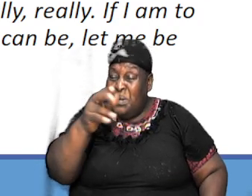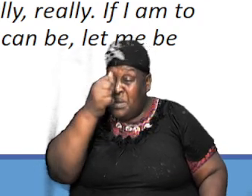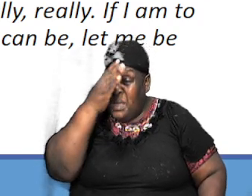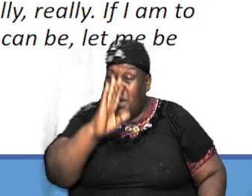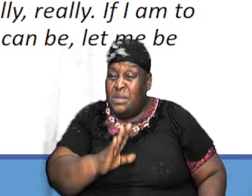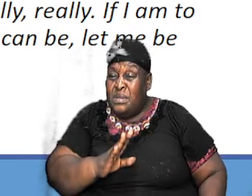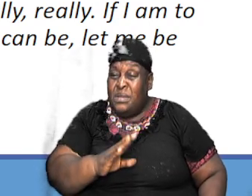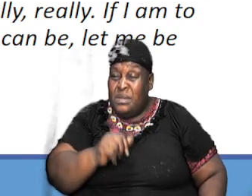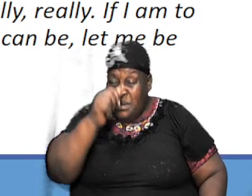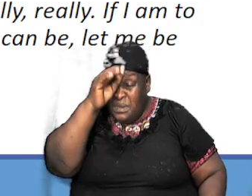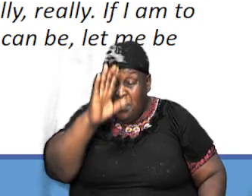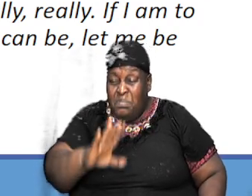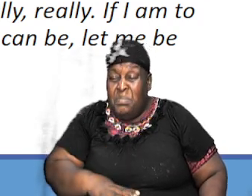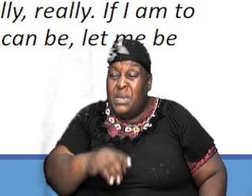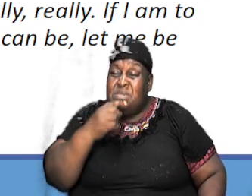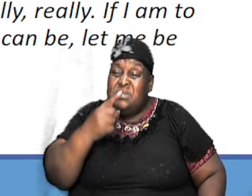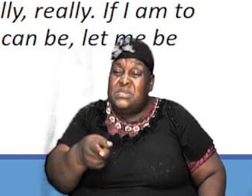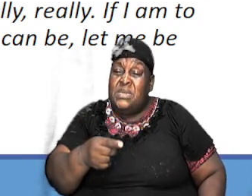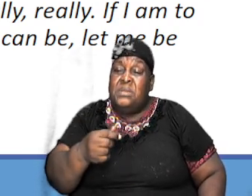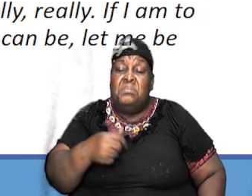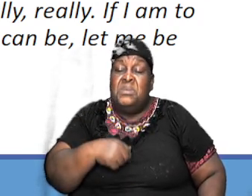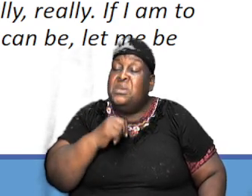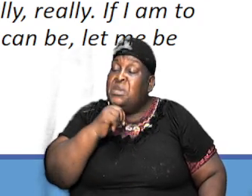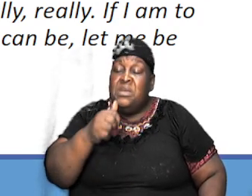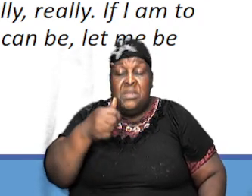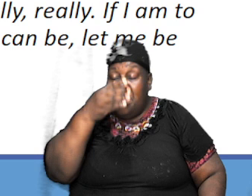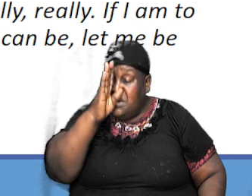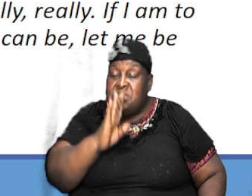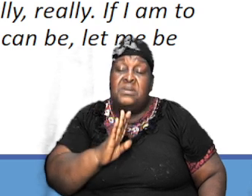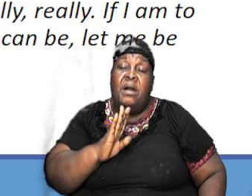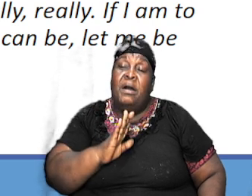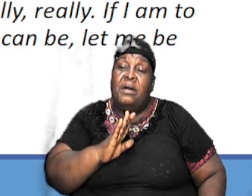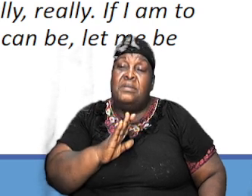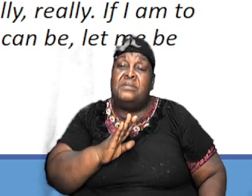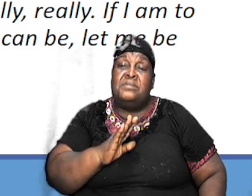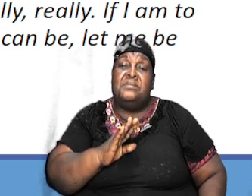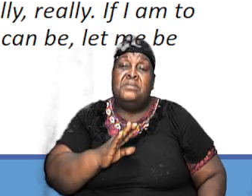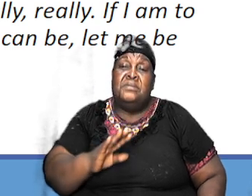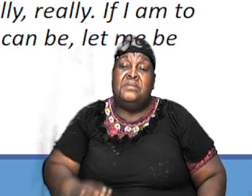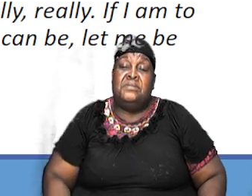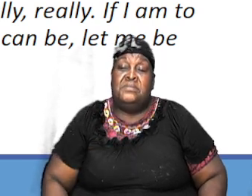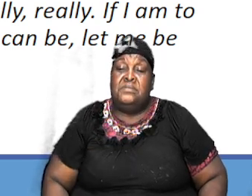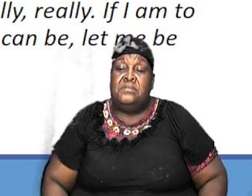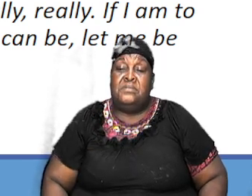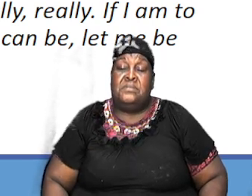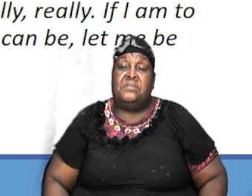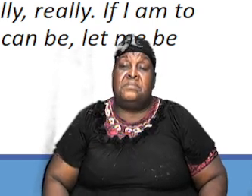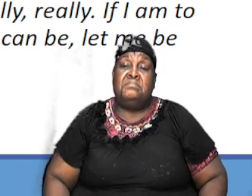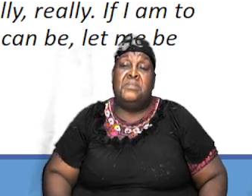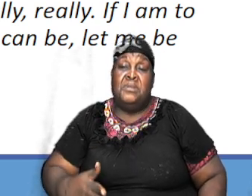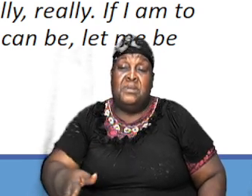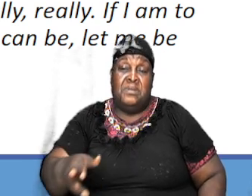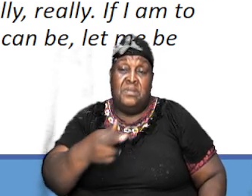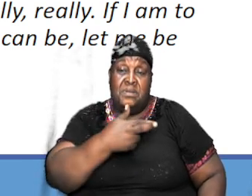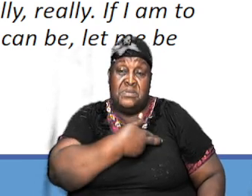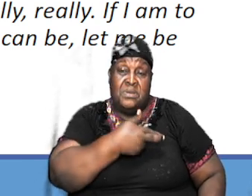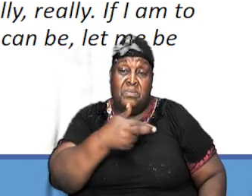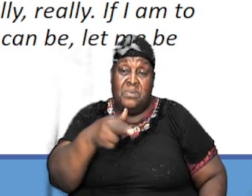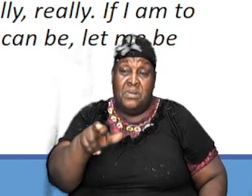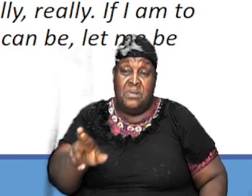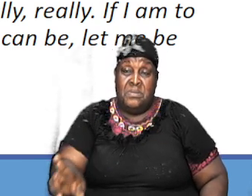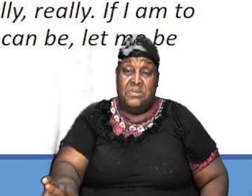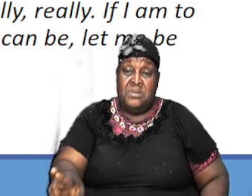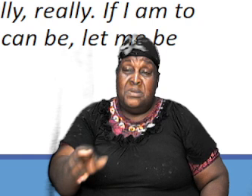the man denied it, and the man said, no, I'm not God. I won't call the religion name, but there was a religion out there. The man said, no, man, I'm just a